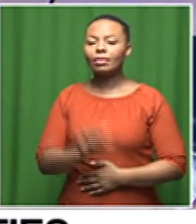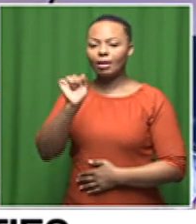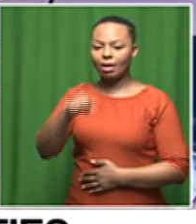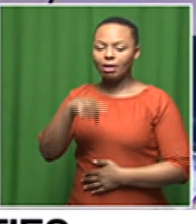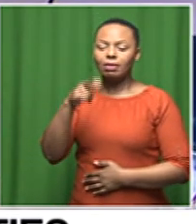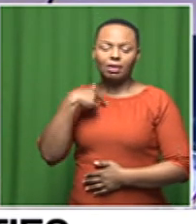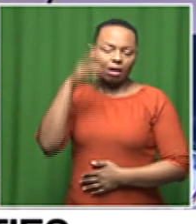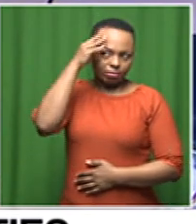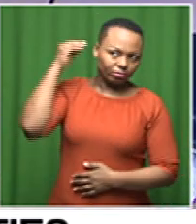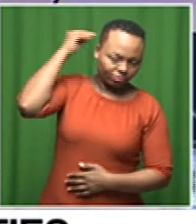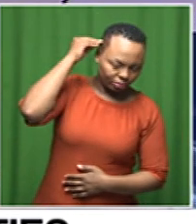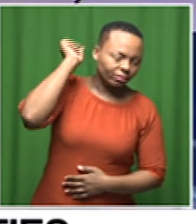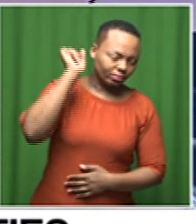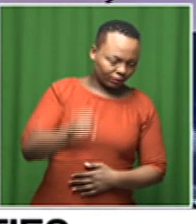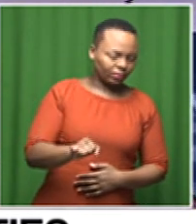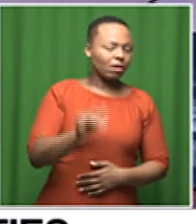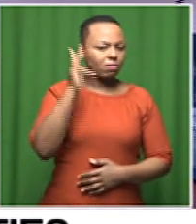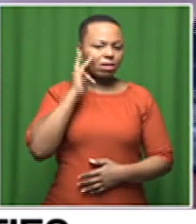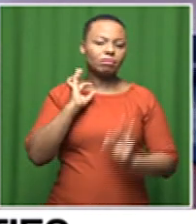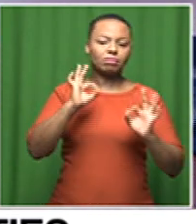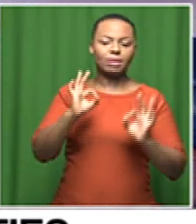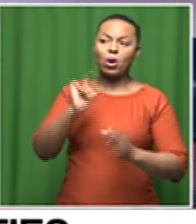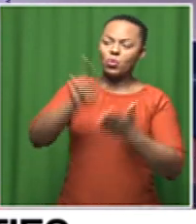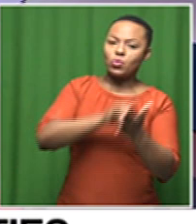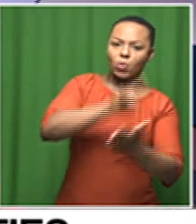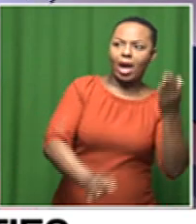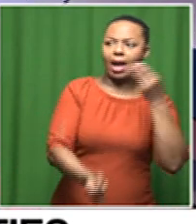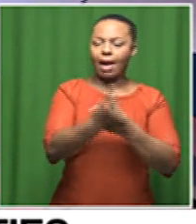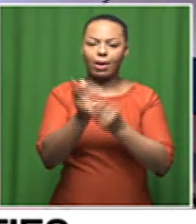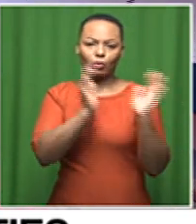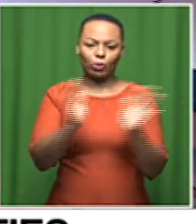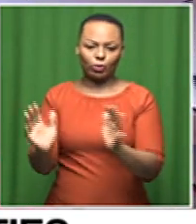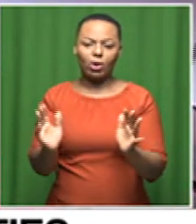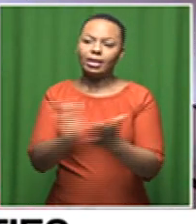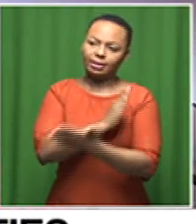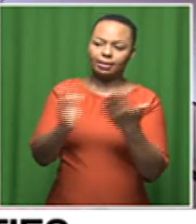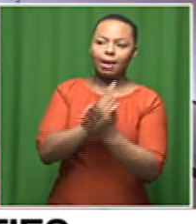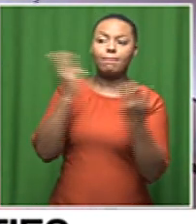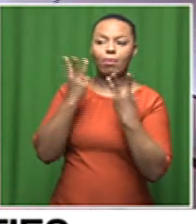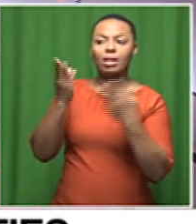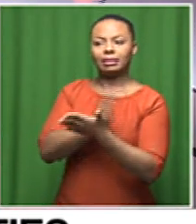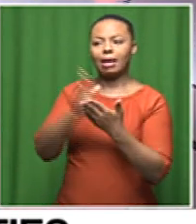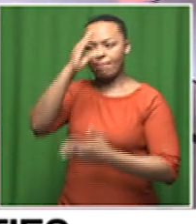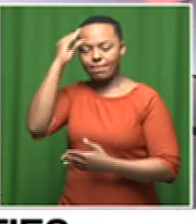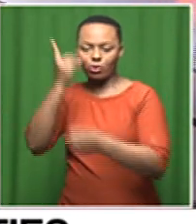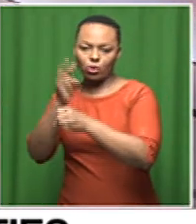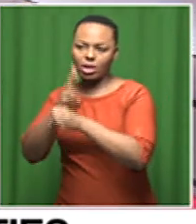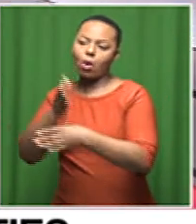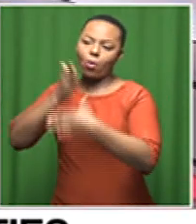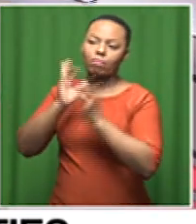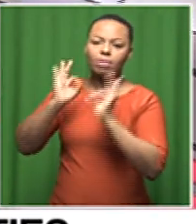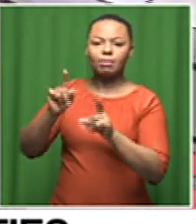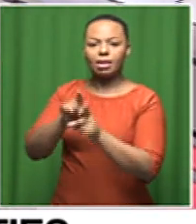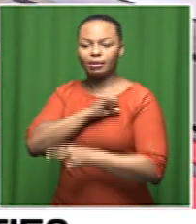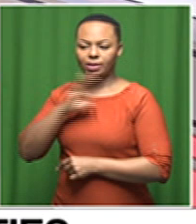point has been received, that in as much as there's all this wrong going on, there are people that are also doing their job. But it's important that those that aren't doing what they're